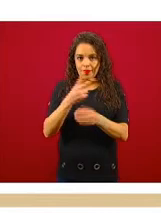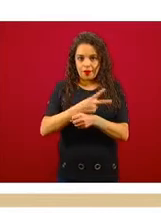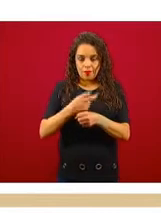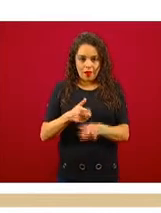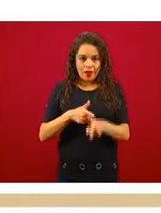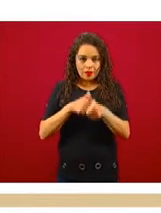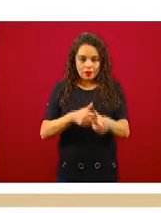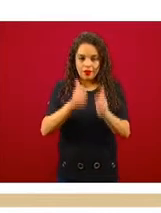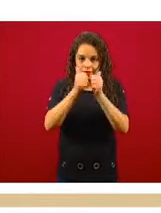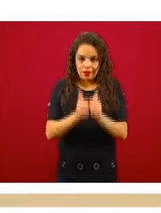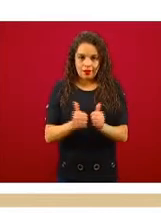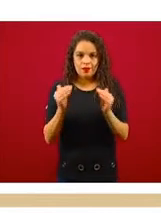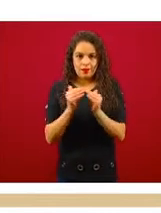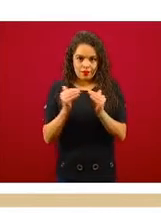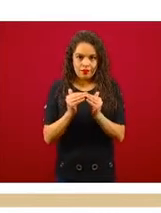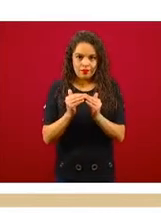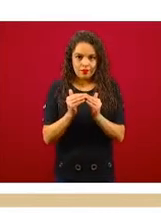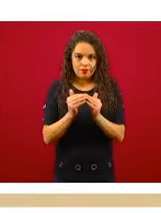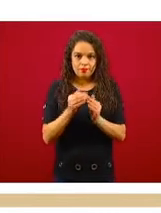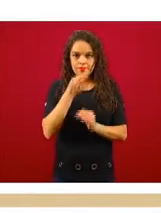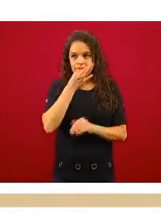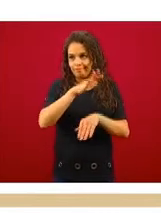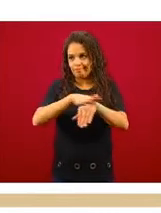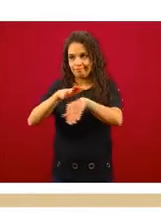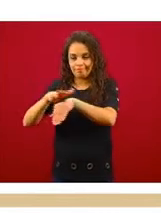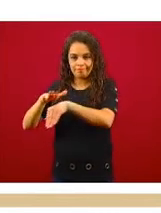in Aguascalientes to keep staying at home.